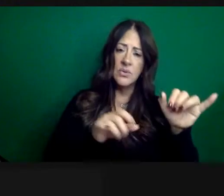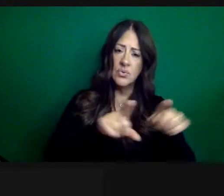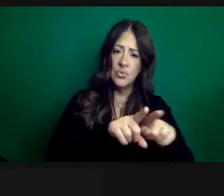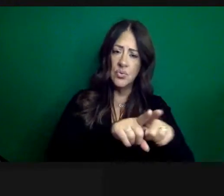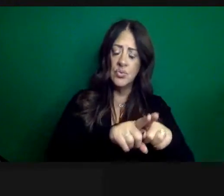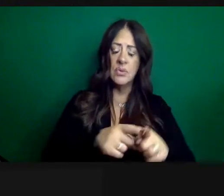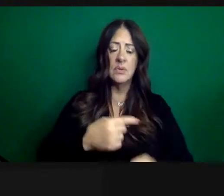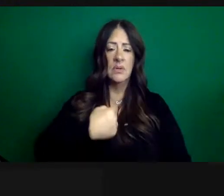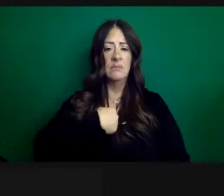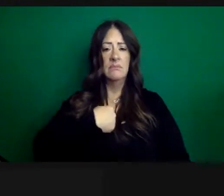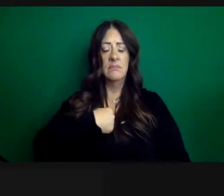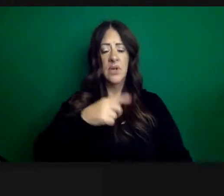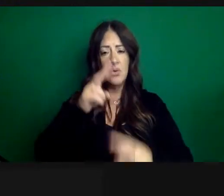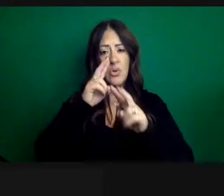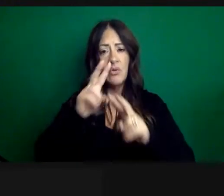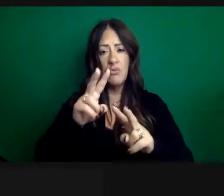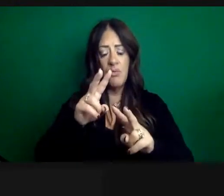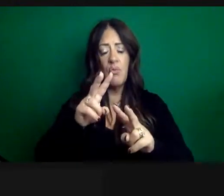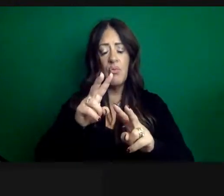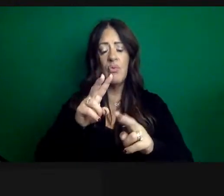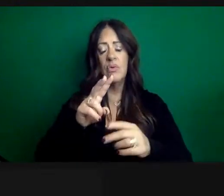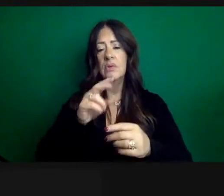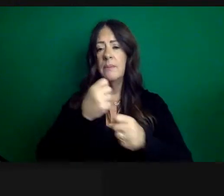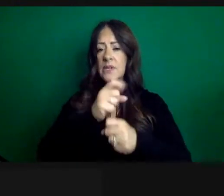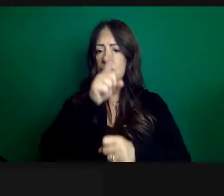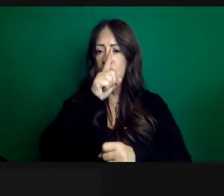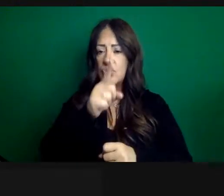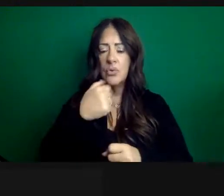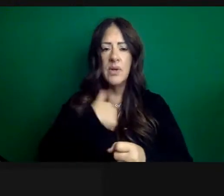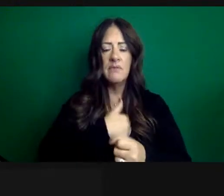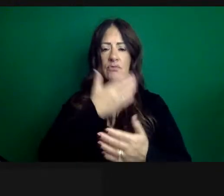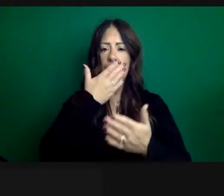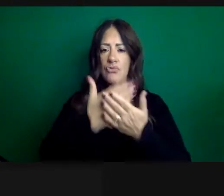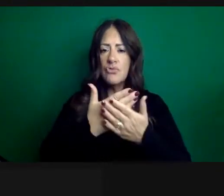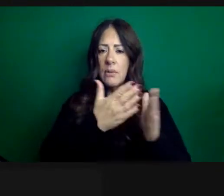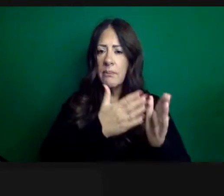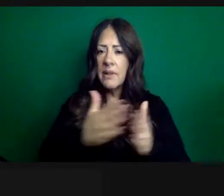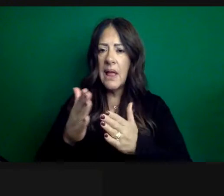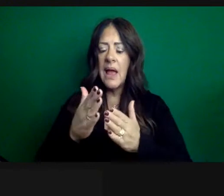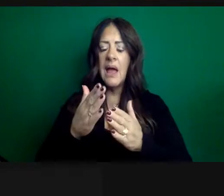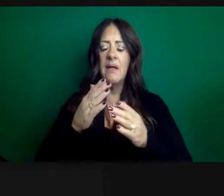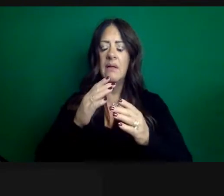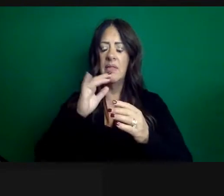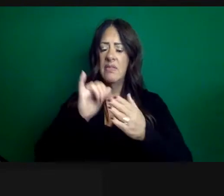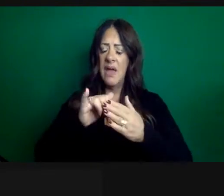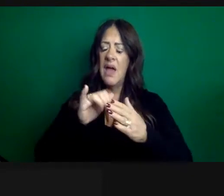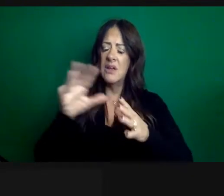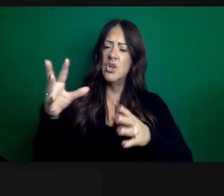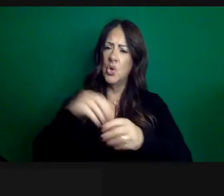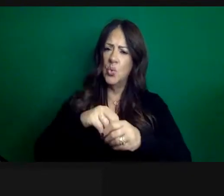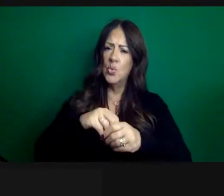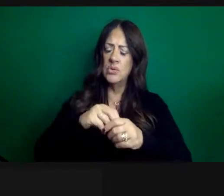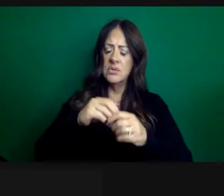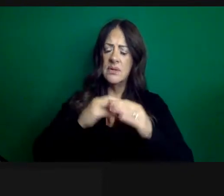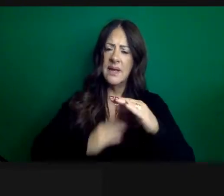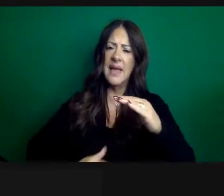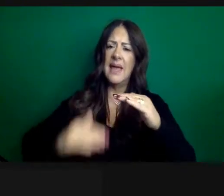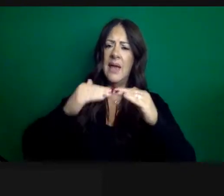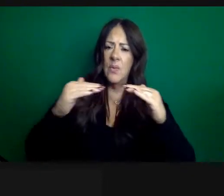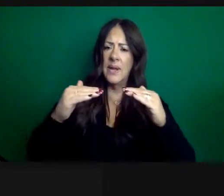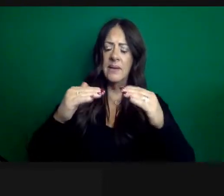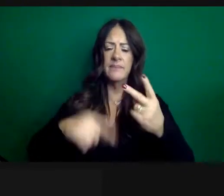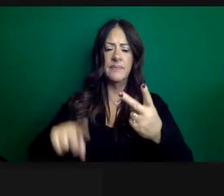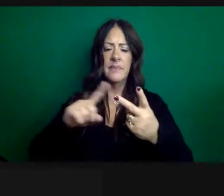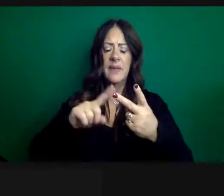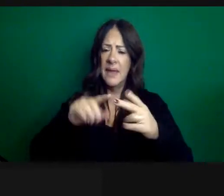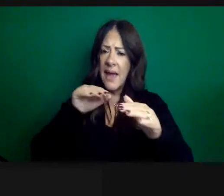personally looking forward to making sure that we have a plan that focuses on equity, focuses on access, and meets the unique